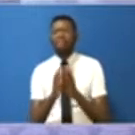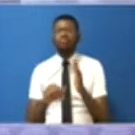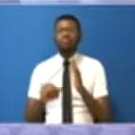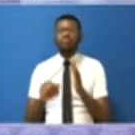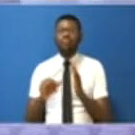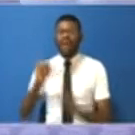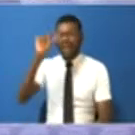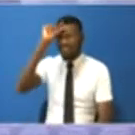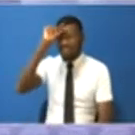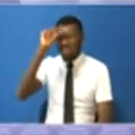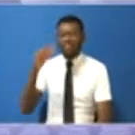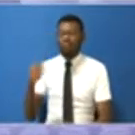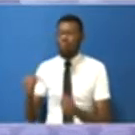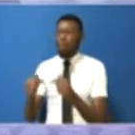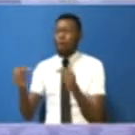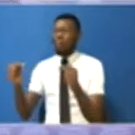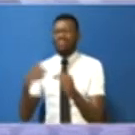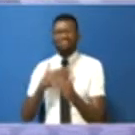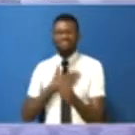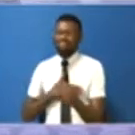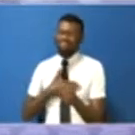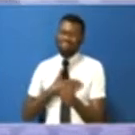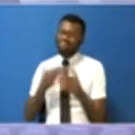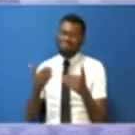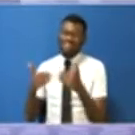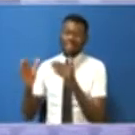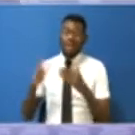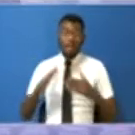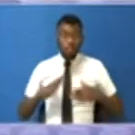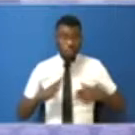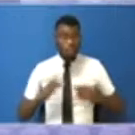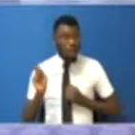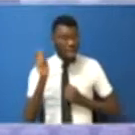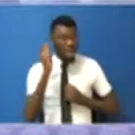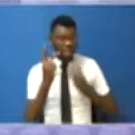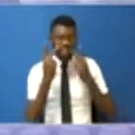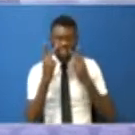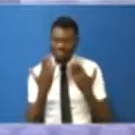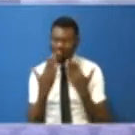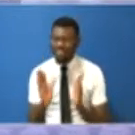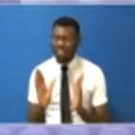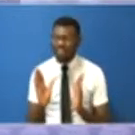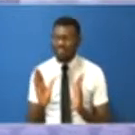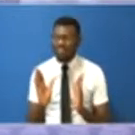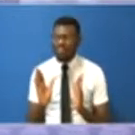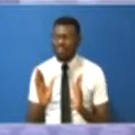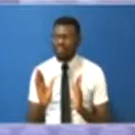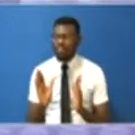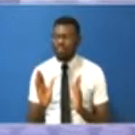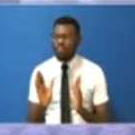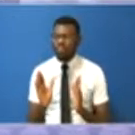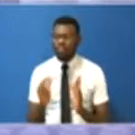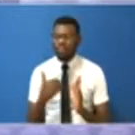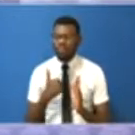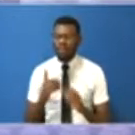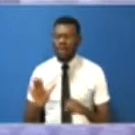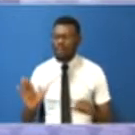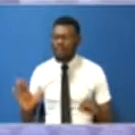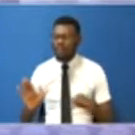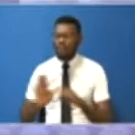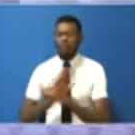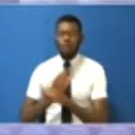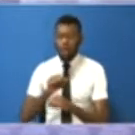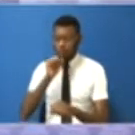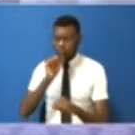opponents can then have their way because kenyans have seen in fact and will you know give you give you full full full fully as well